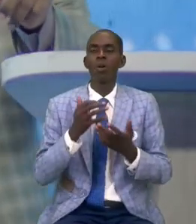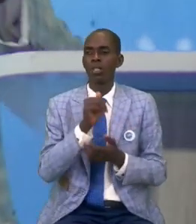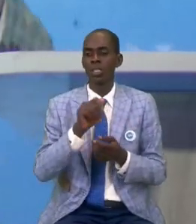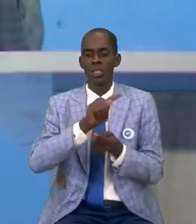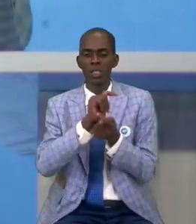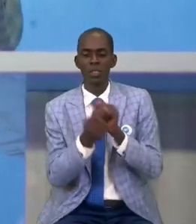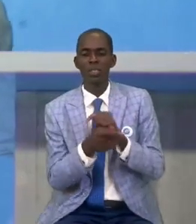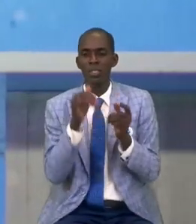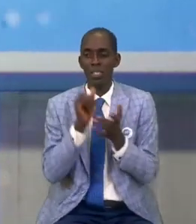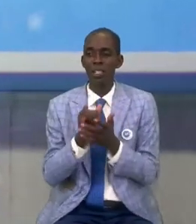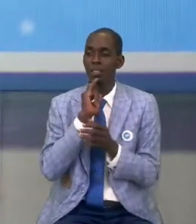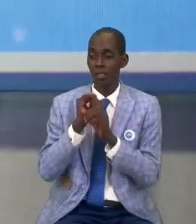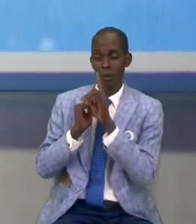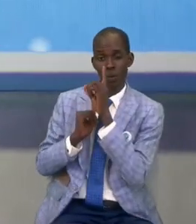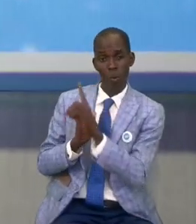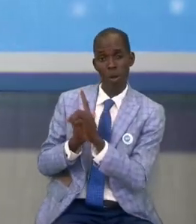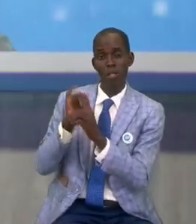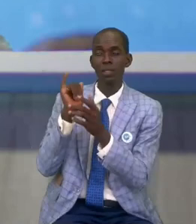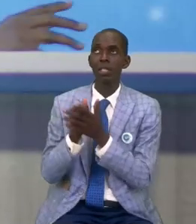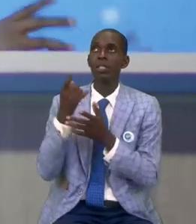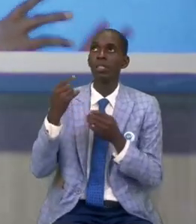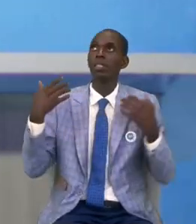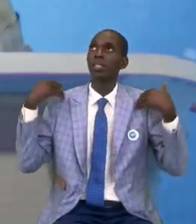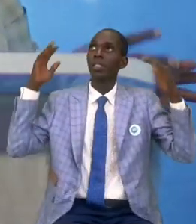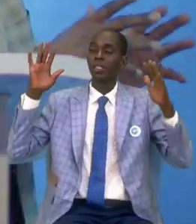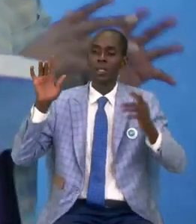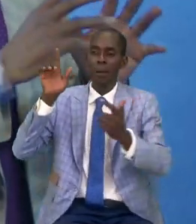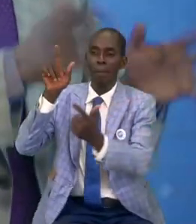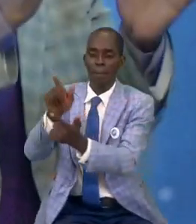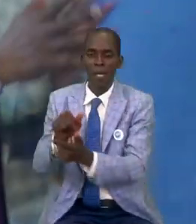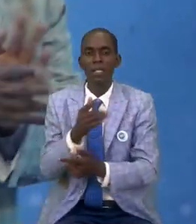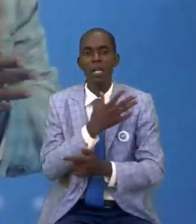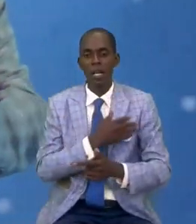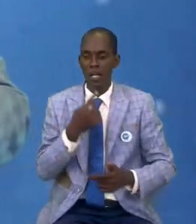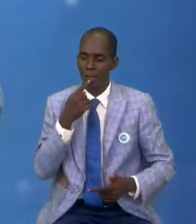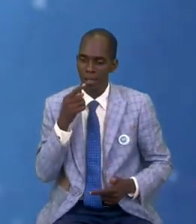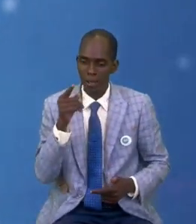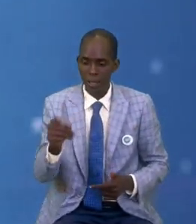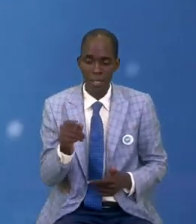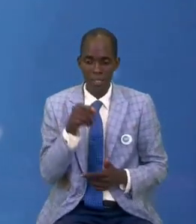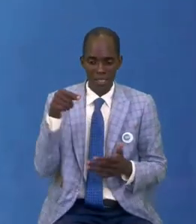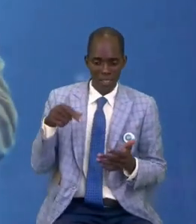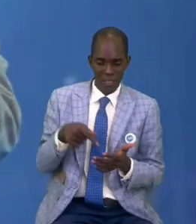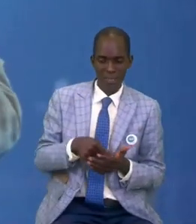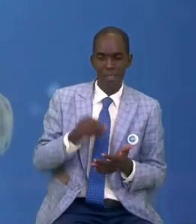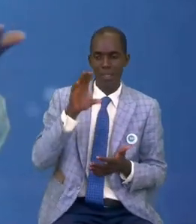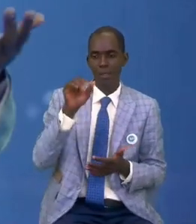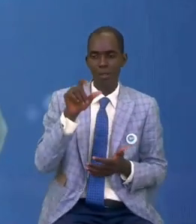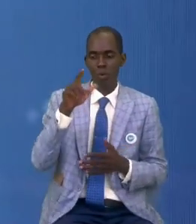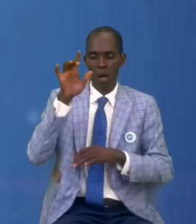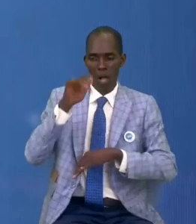said, this has touched thy lips, thine iniquity is taken away,